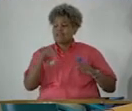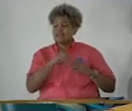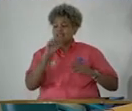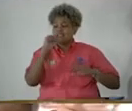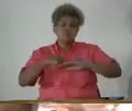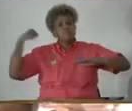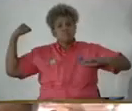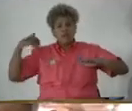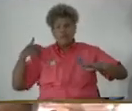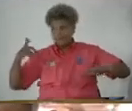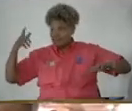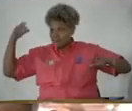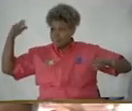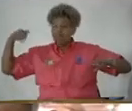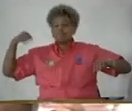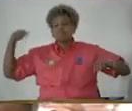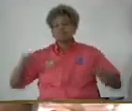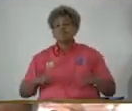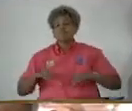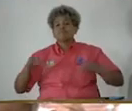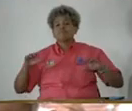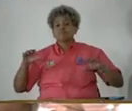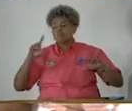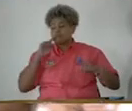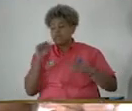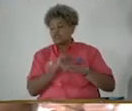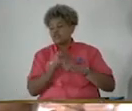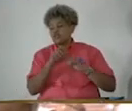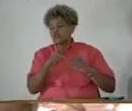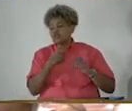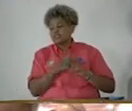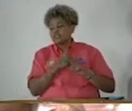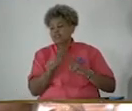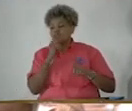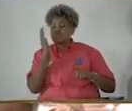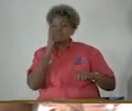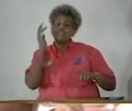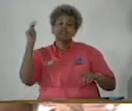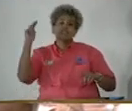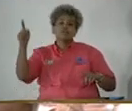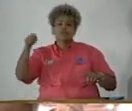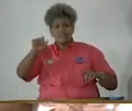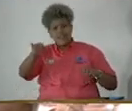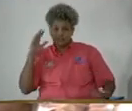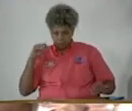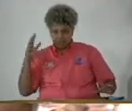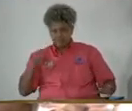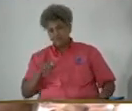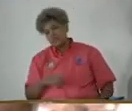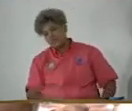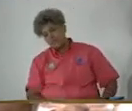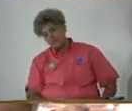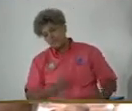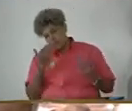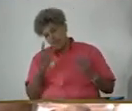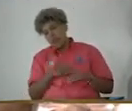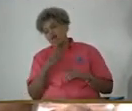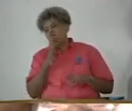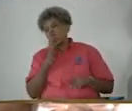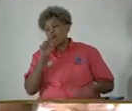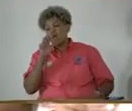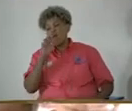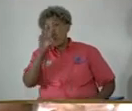putting in this backup power supply to ensure that the residents of this particular area get supply